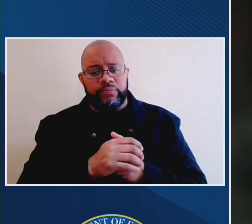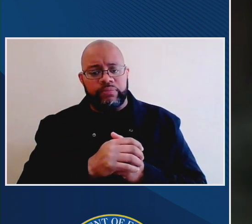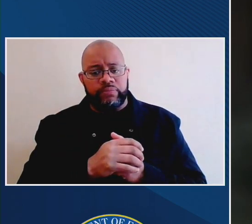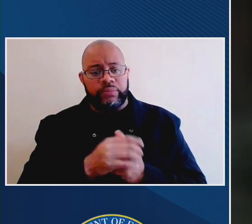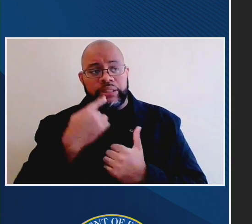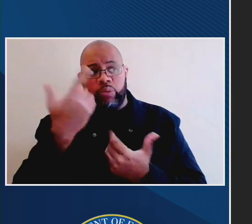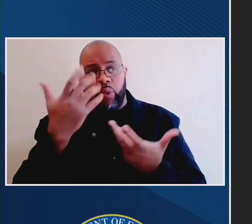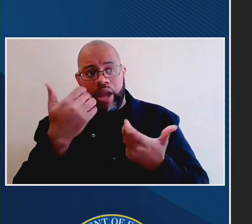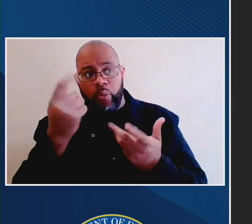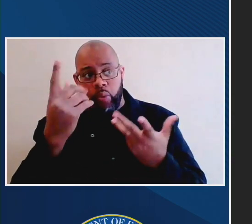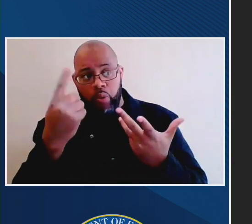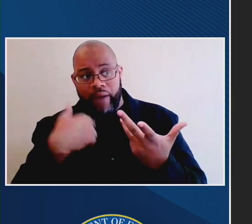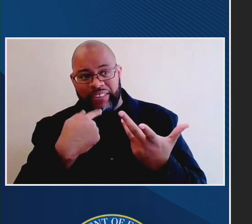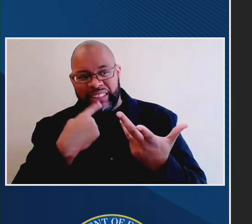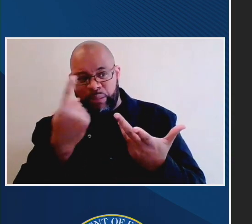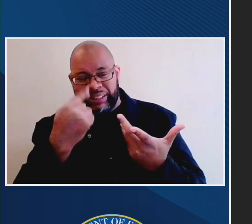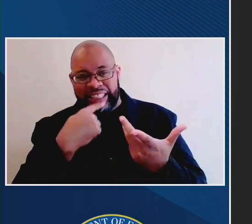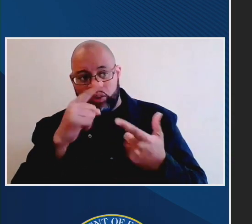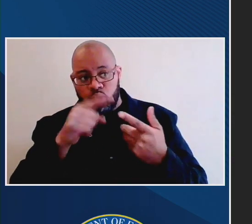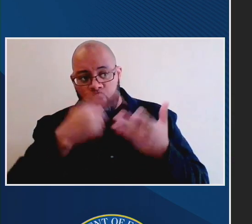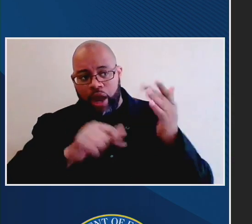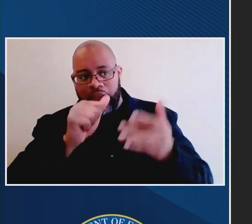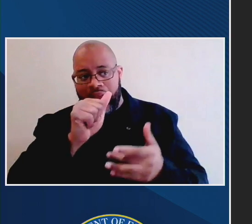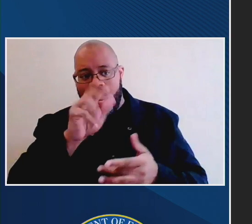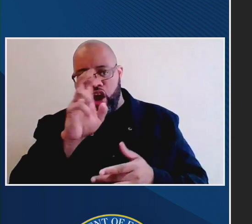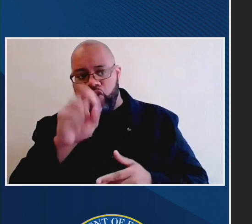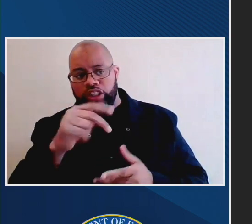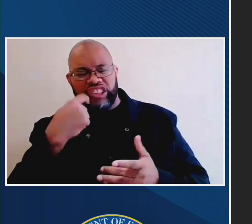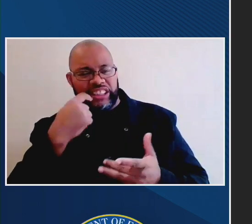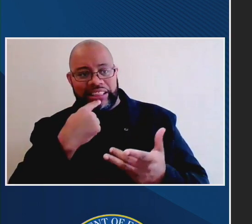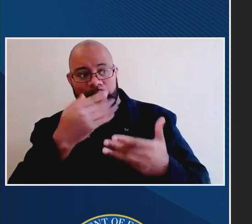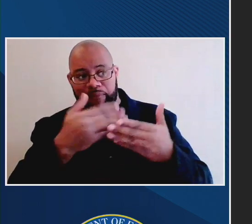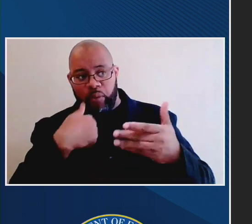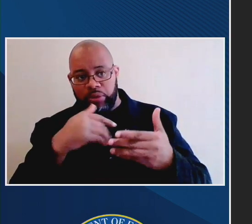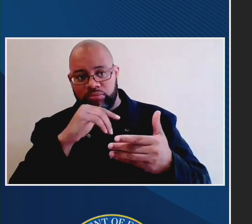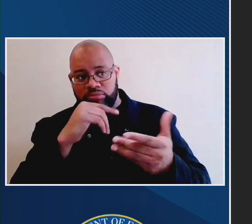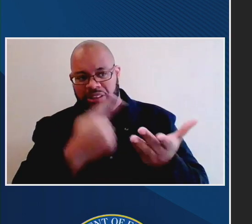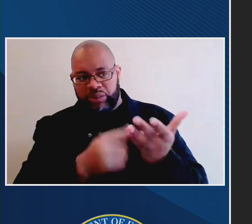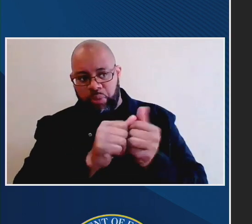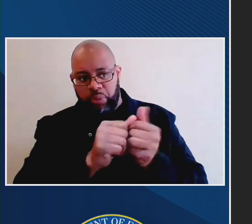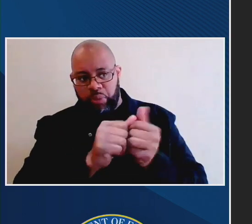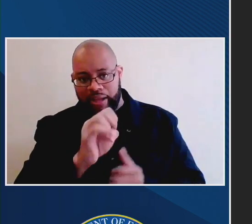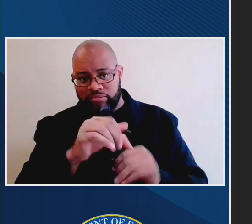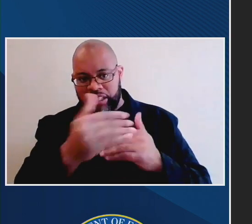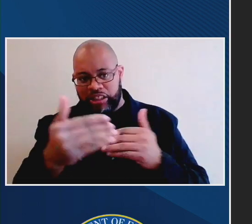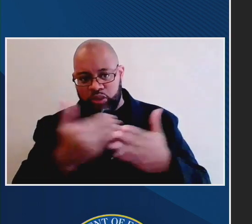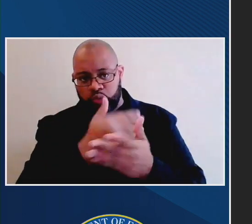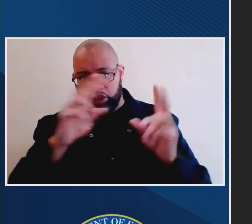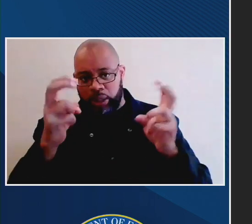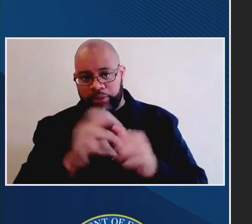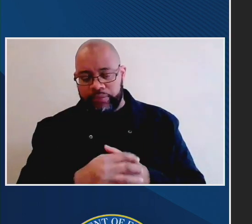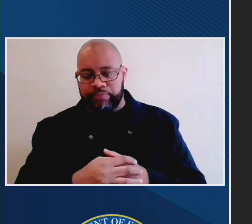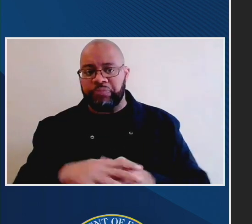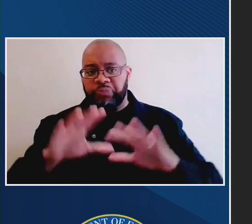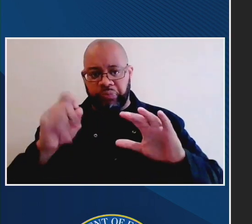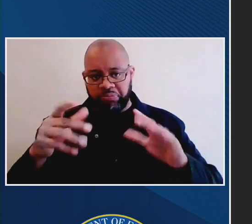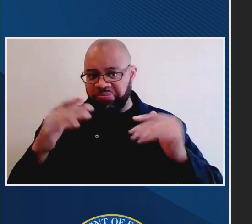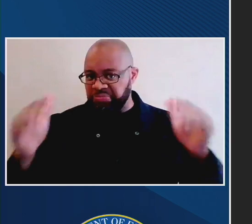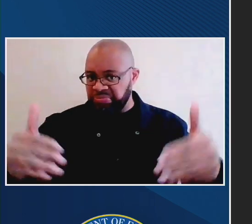And the financial aid, well, the main committee is going to be very familiar with citizen